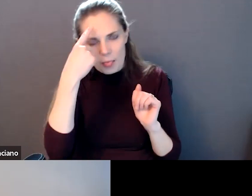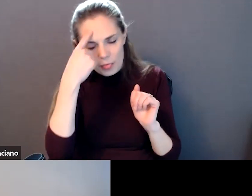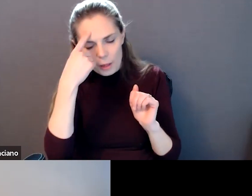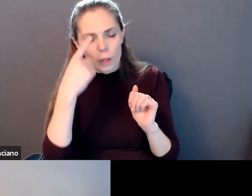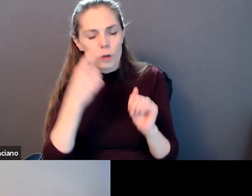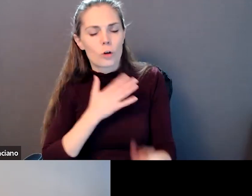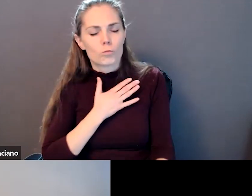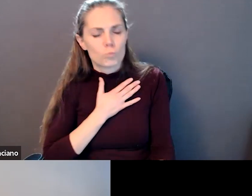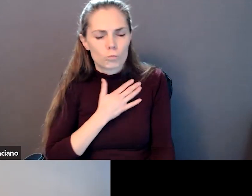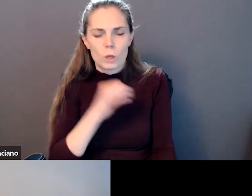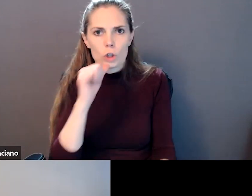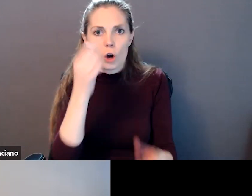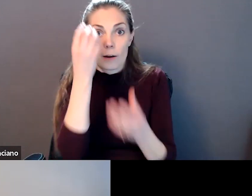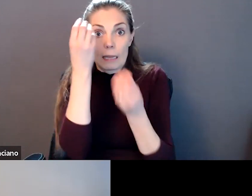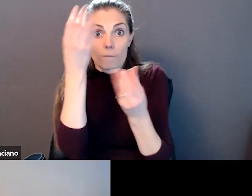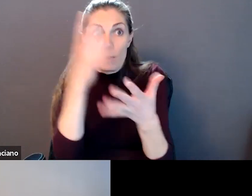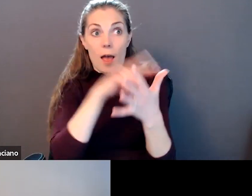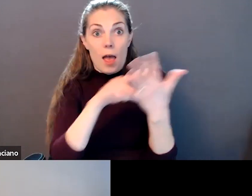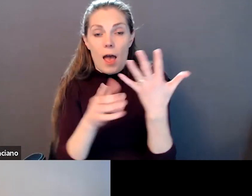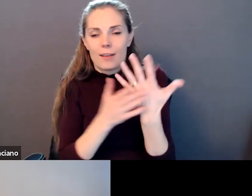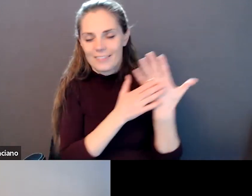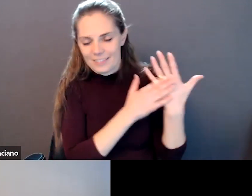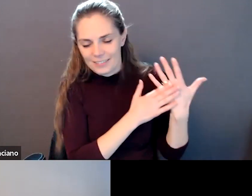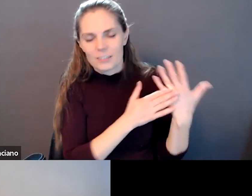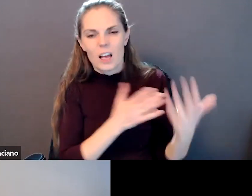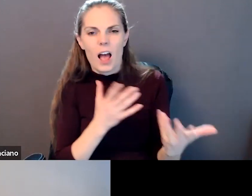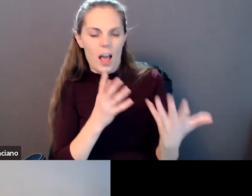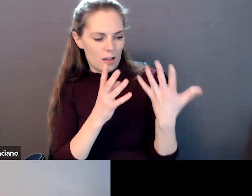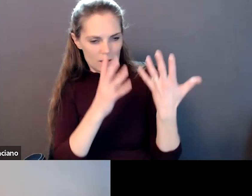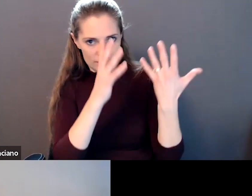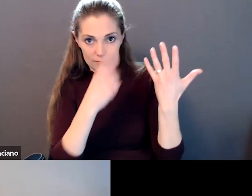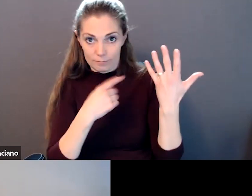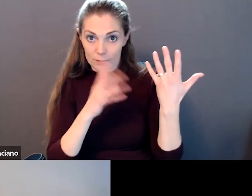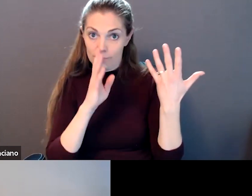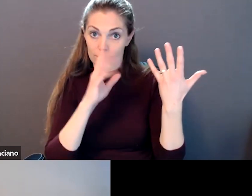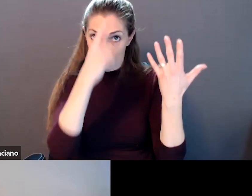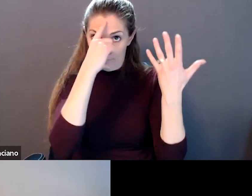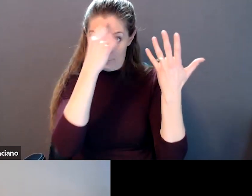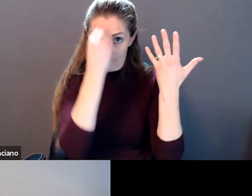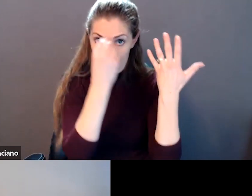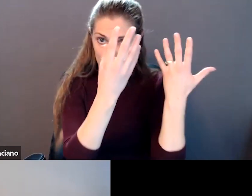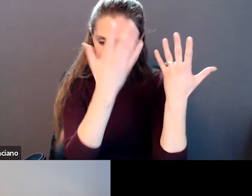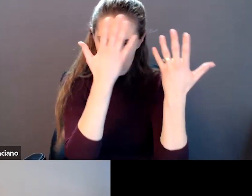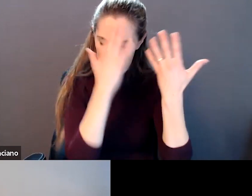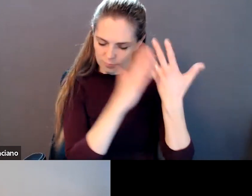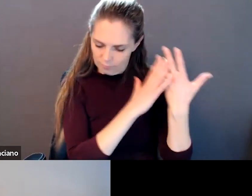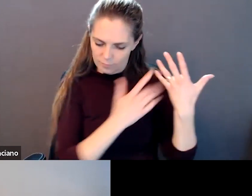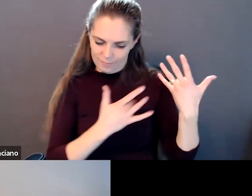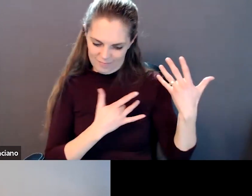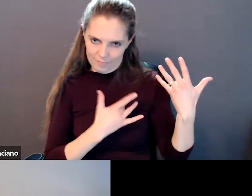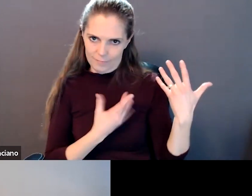over intellect. And I know what I might say following this might not resonate with everyone because we all have